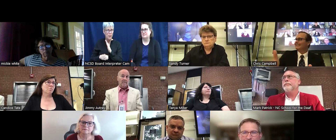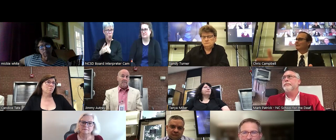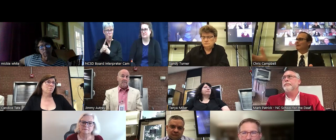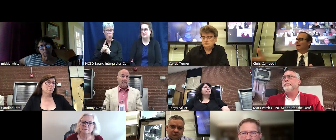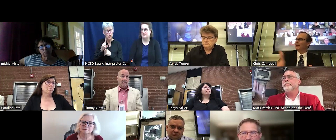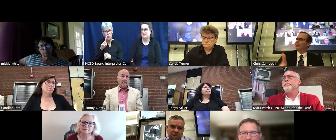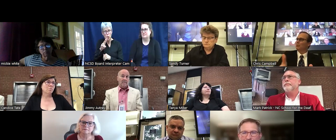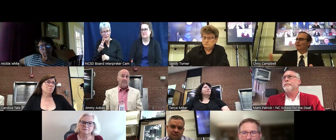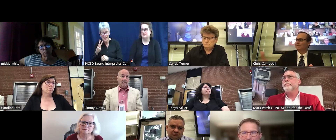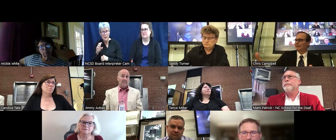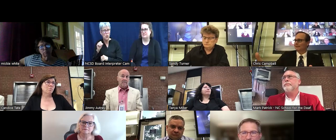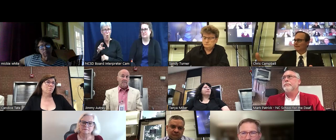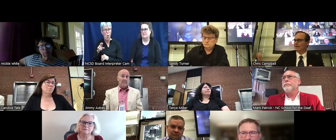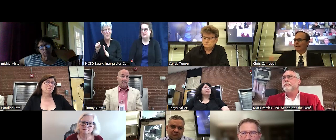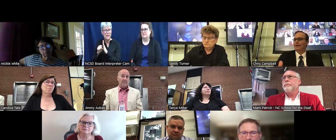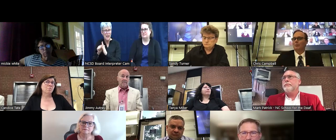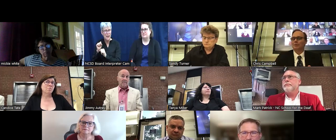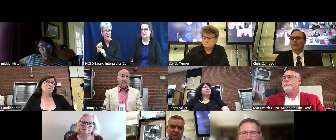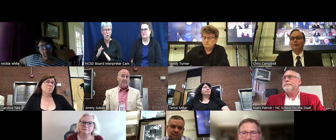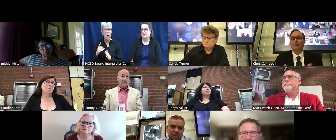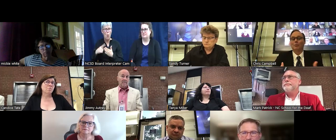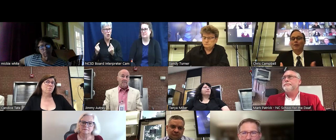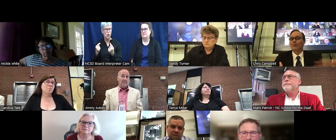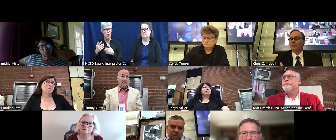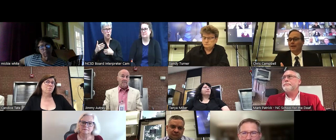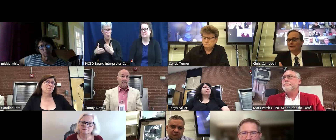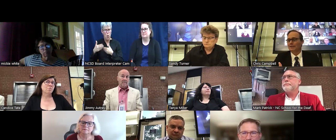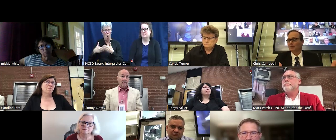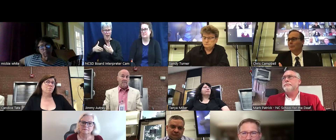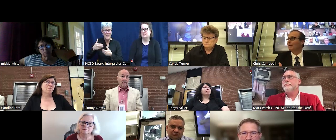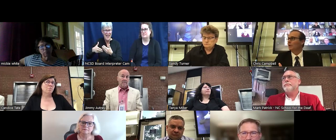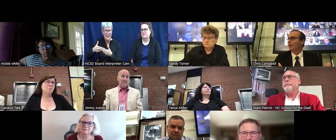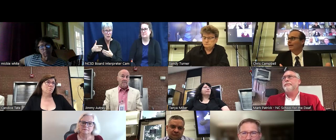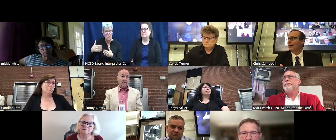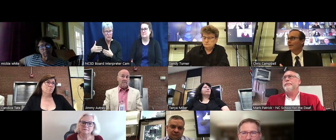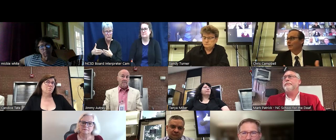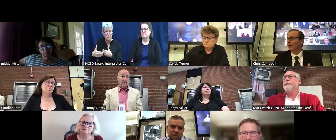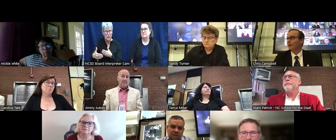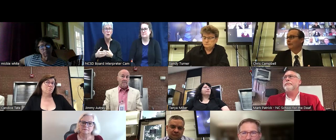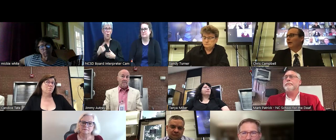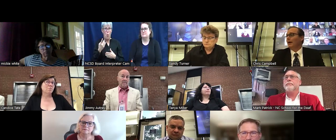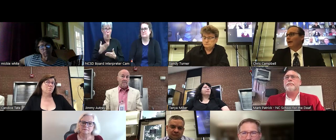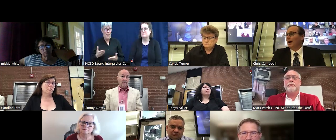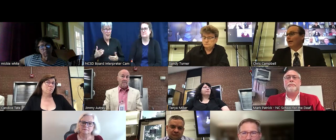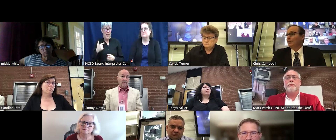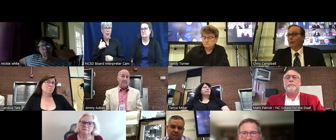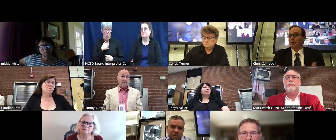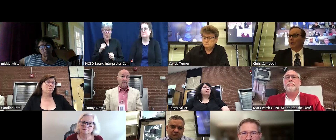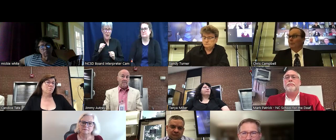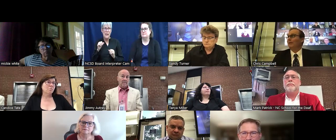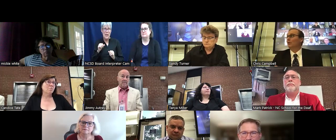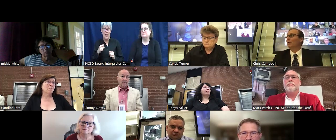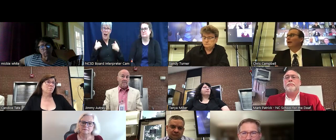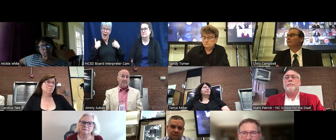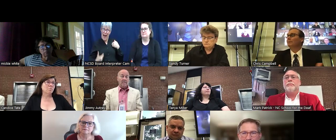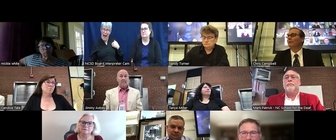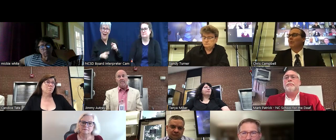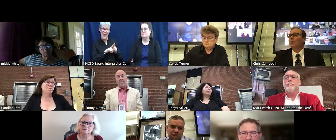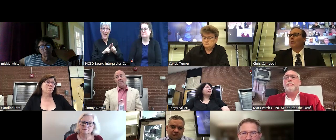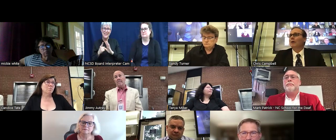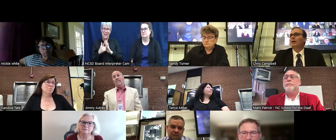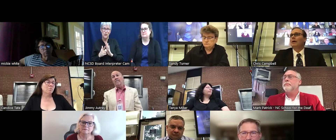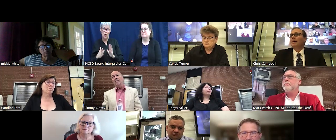needs to be done to process it? And I will tell you that one of the things that we'll be learning together, and I, as your attorney, will be learning